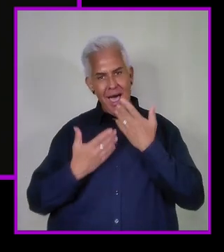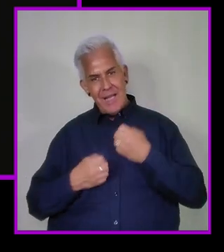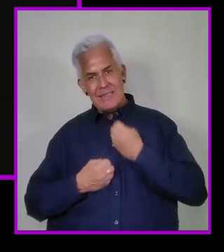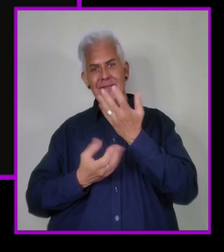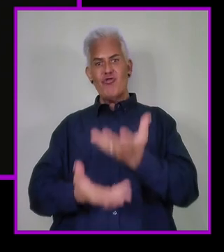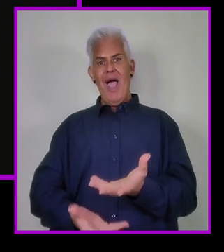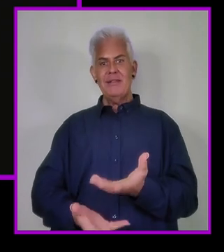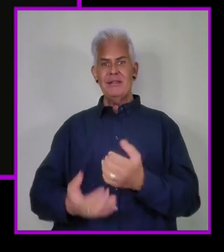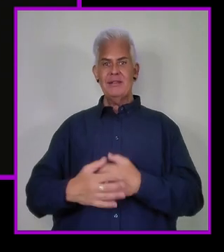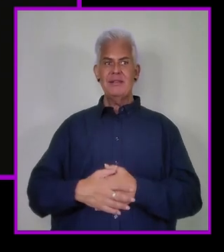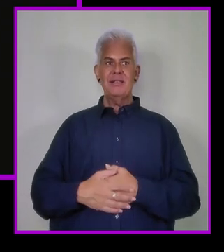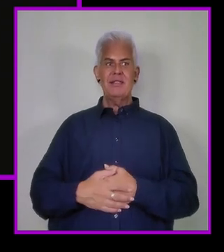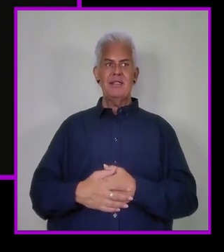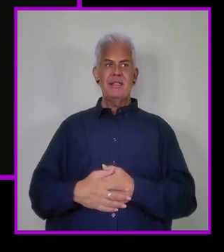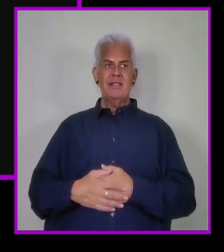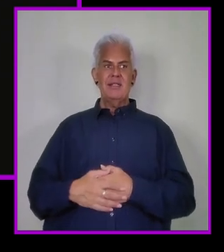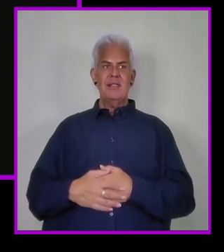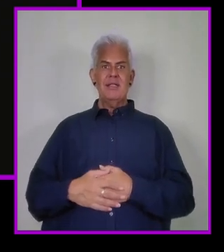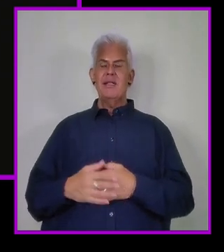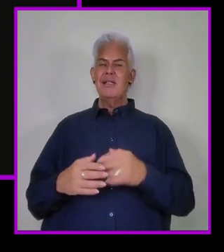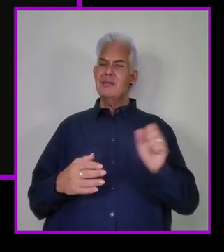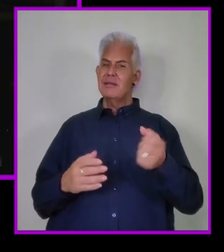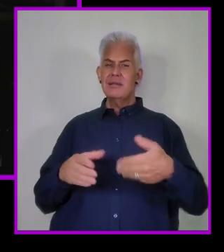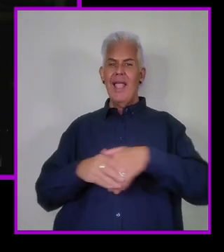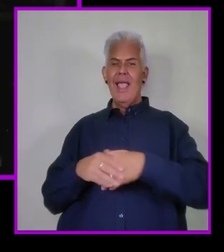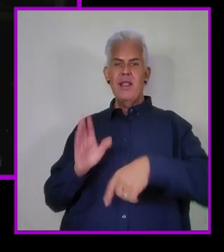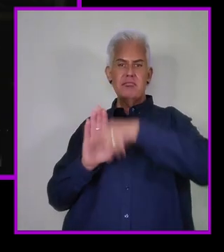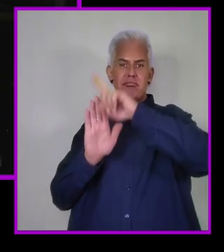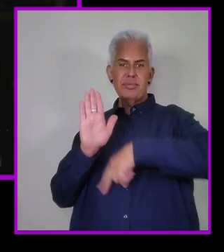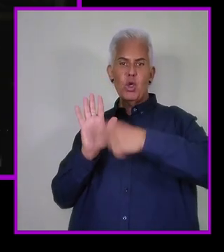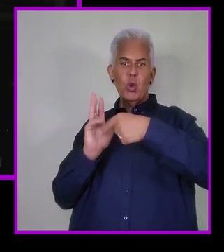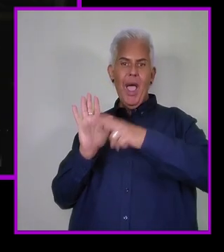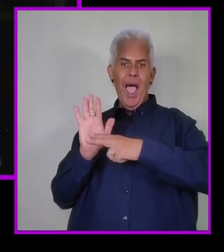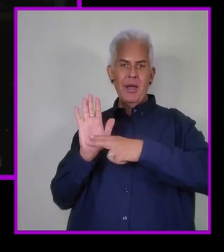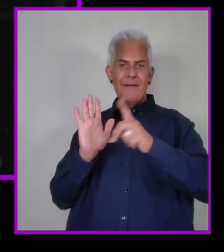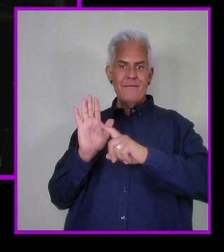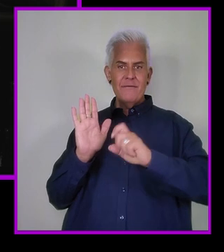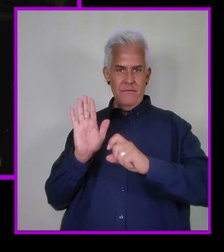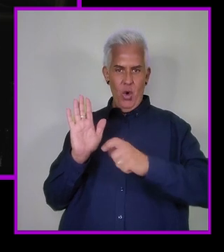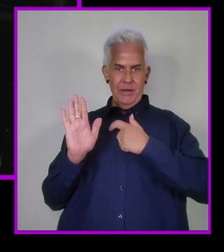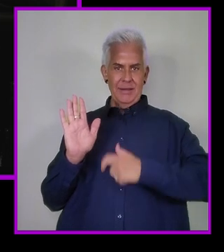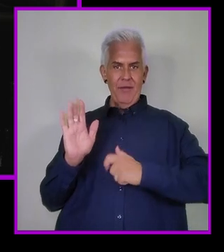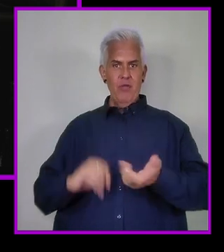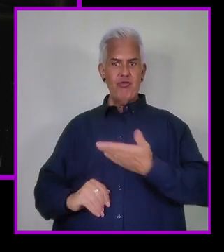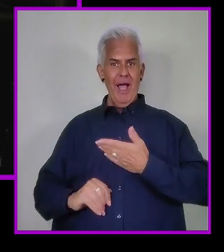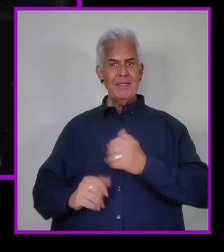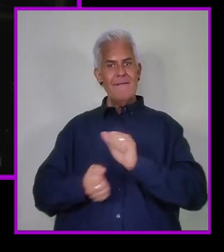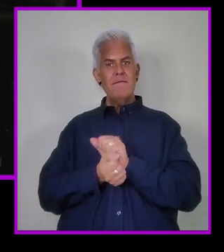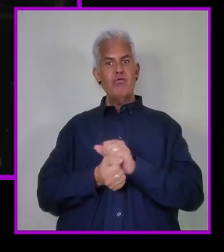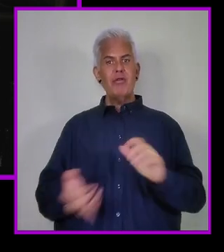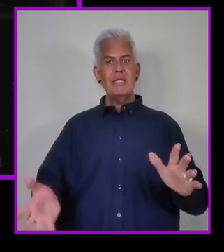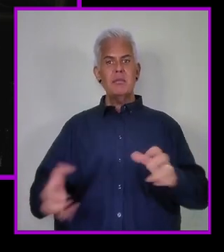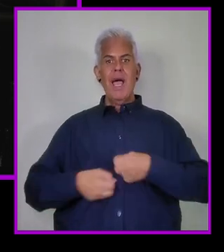of the UN articles of civil rights, isn't it? It's freedom of expression. So, you